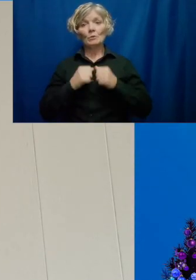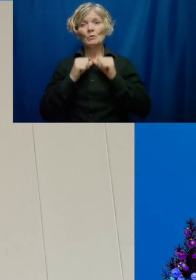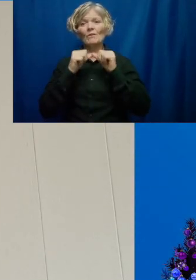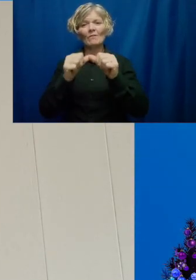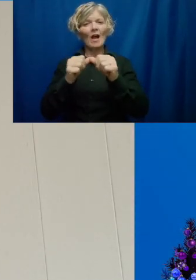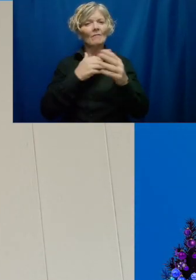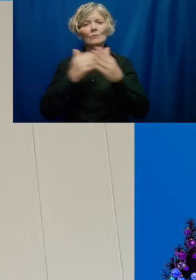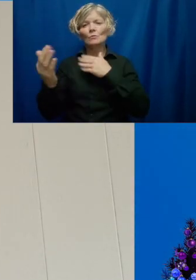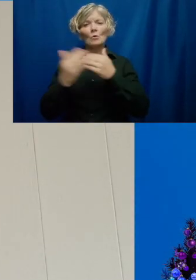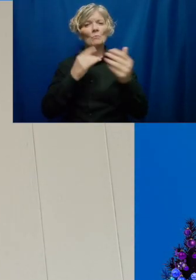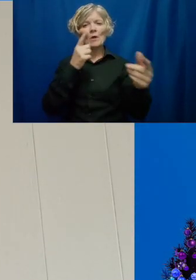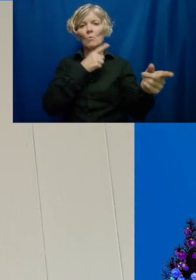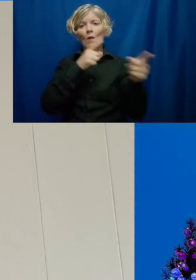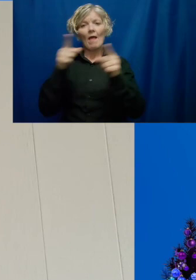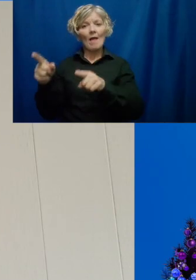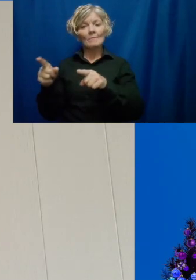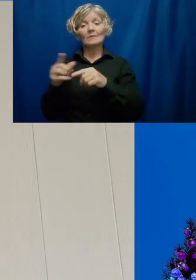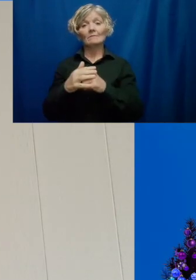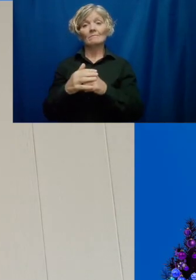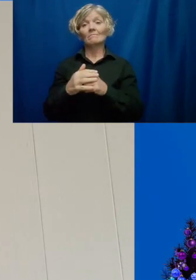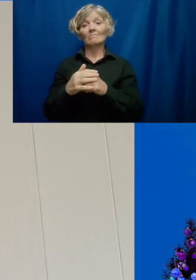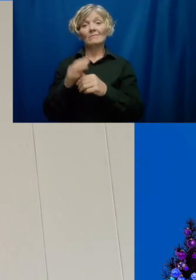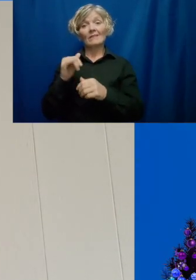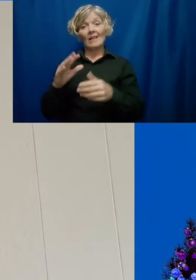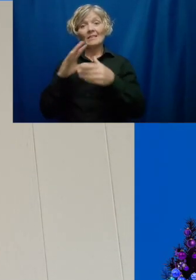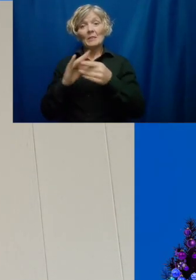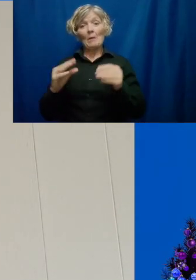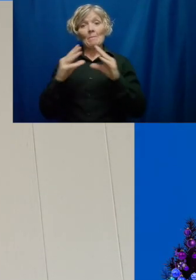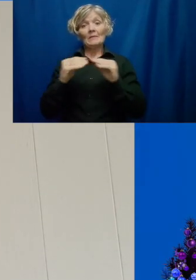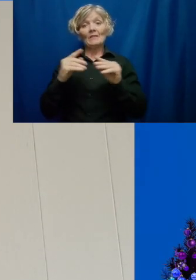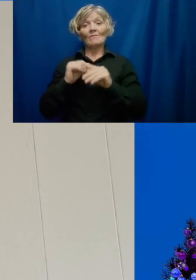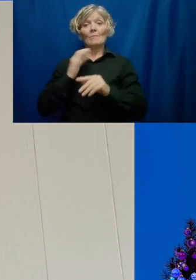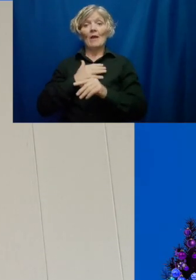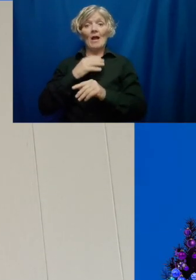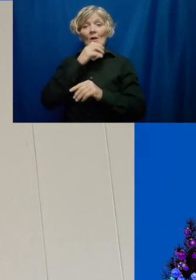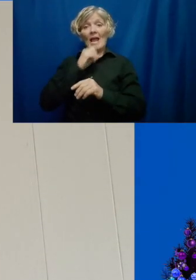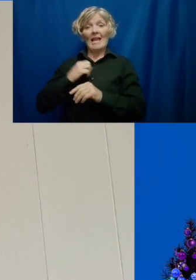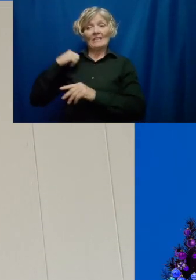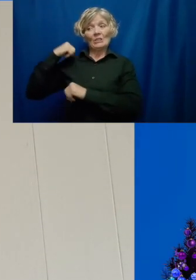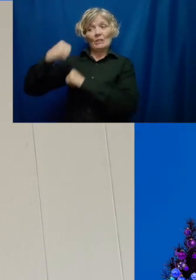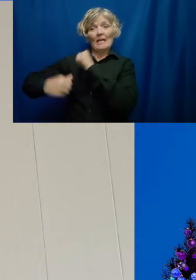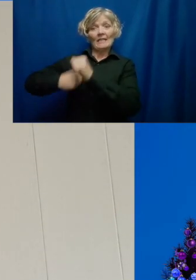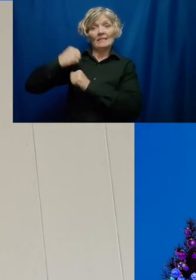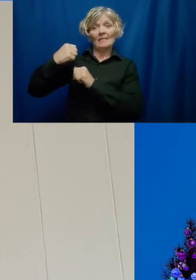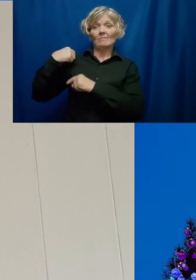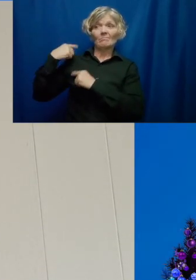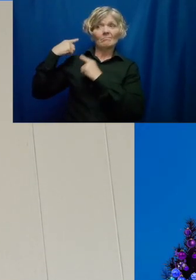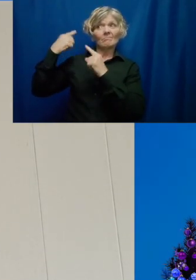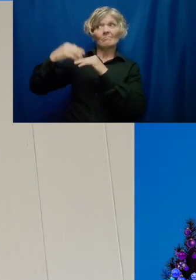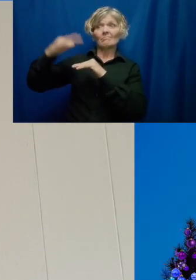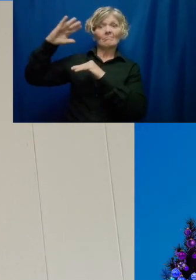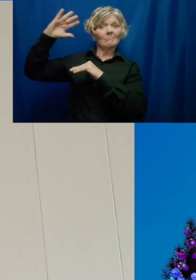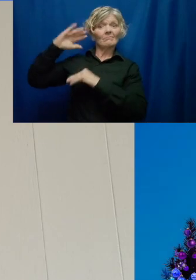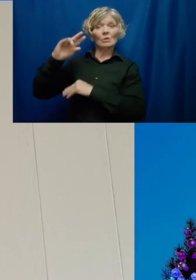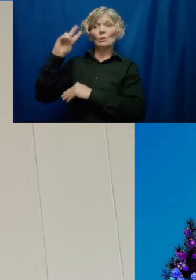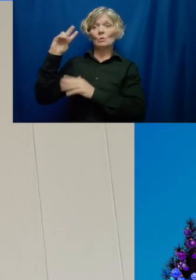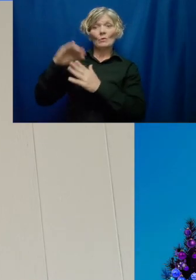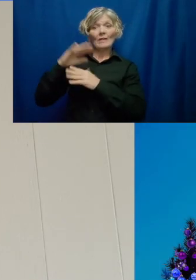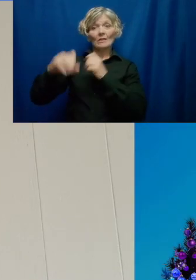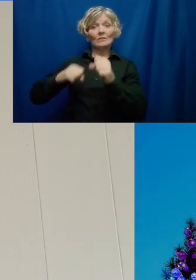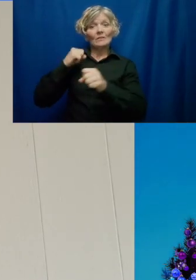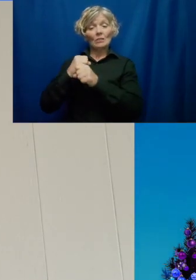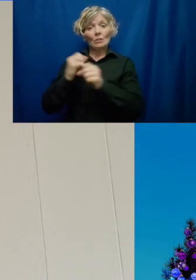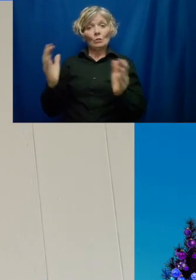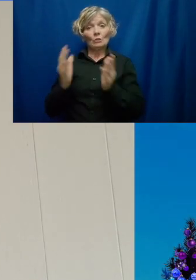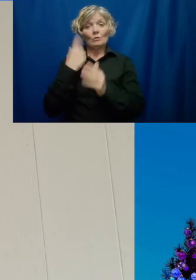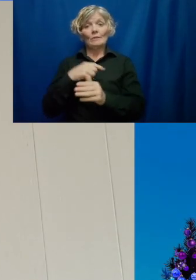message from our ancient ancestors across 2,000 years urging us to dedicate our hearts and